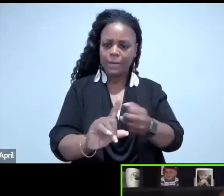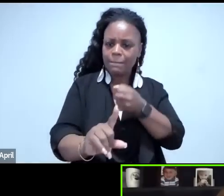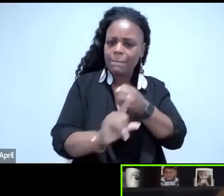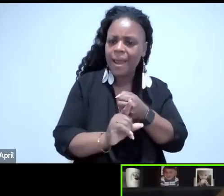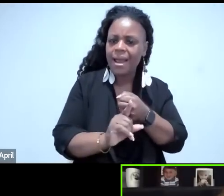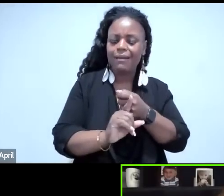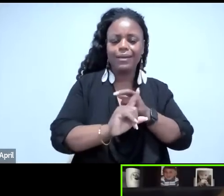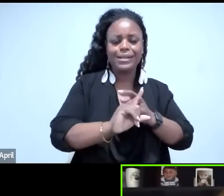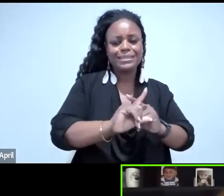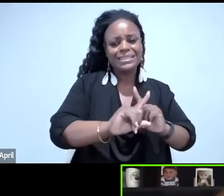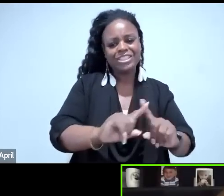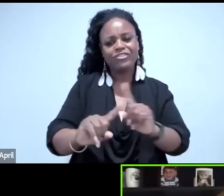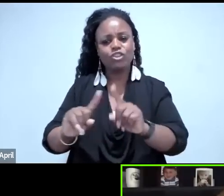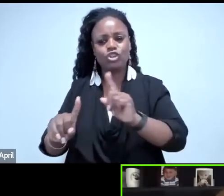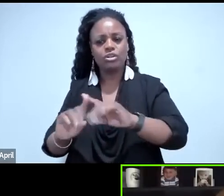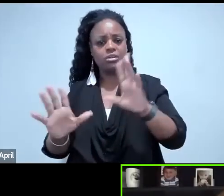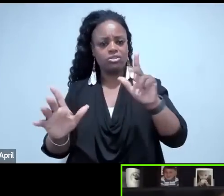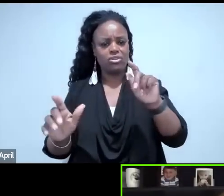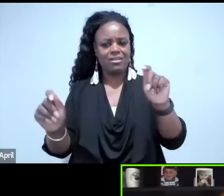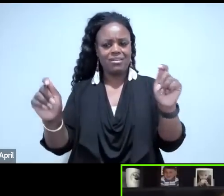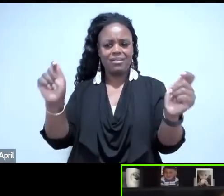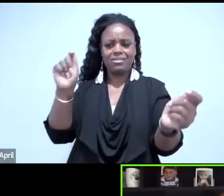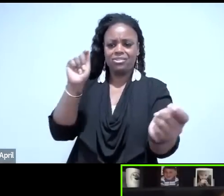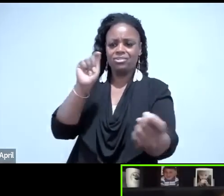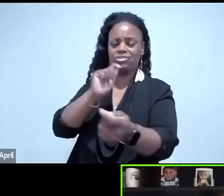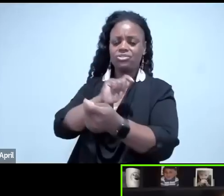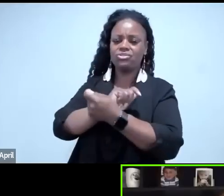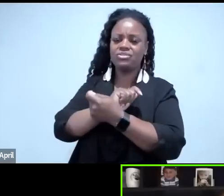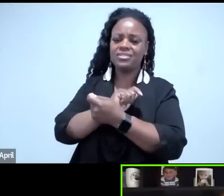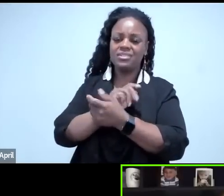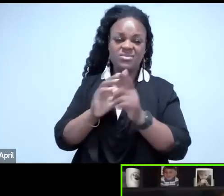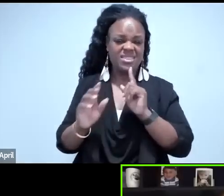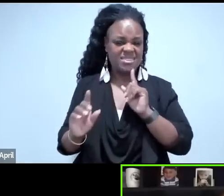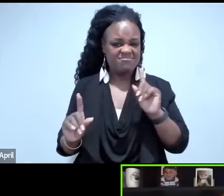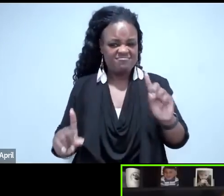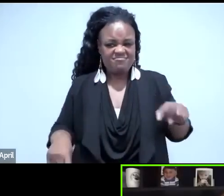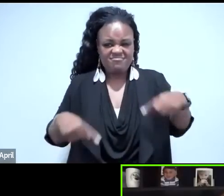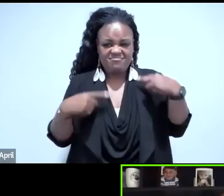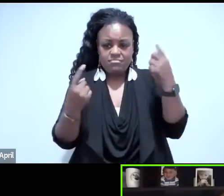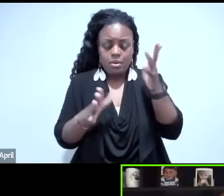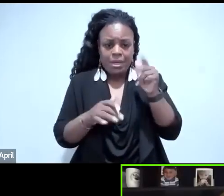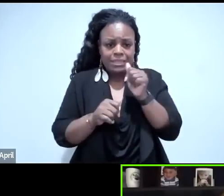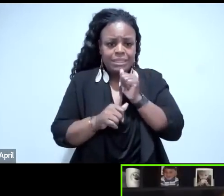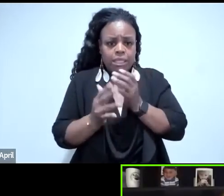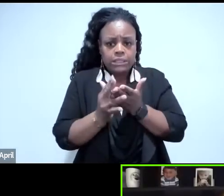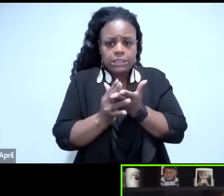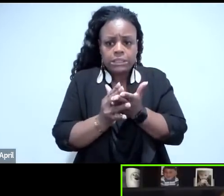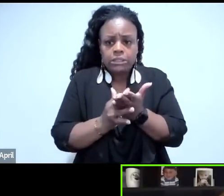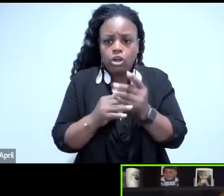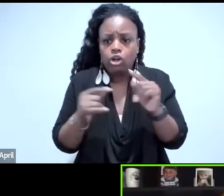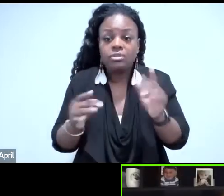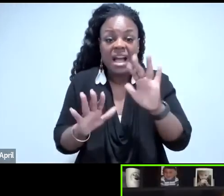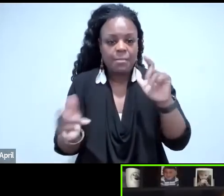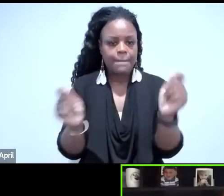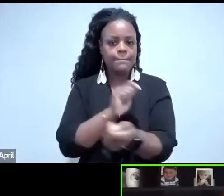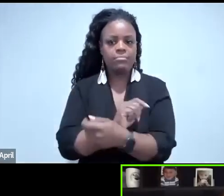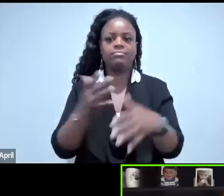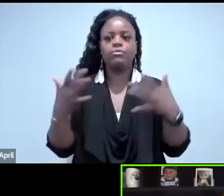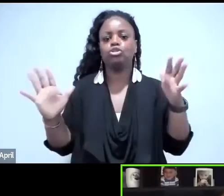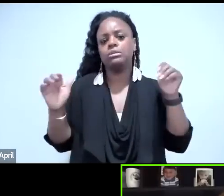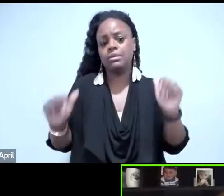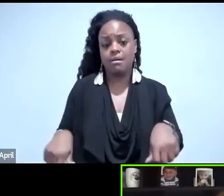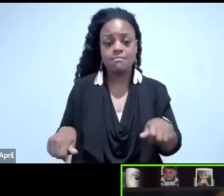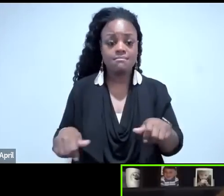are making people hurt today. And that is really where the excitement comes from, is that these next